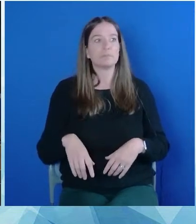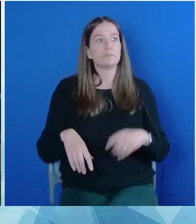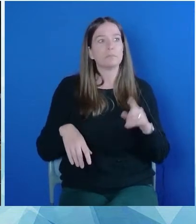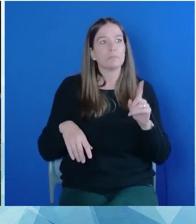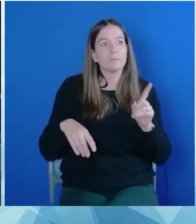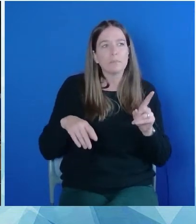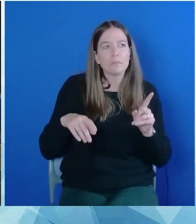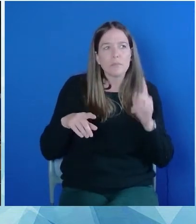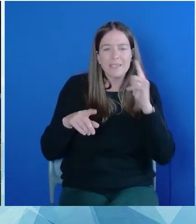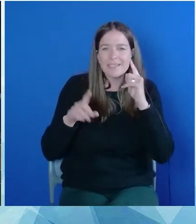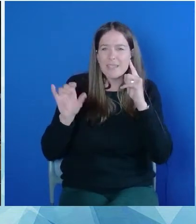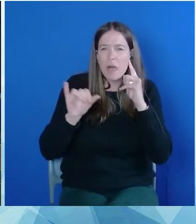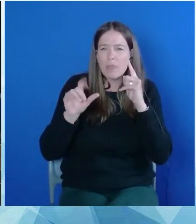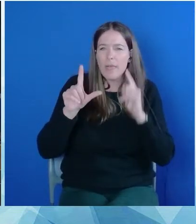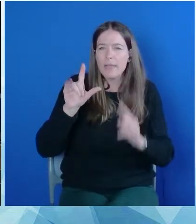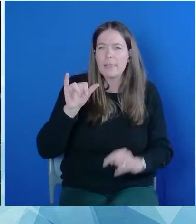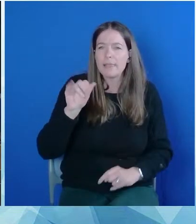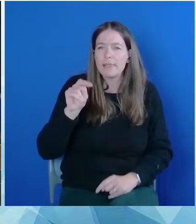6.16.